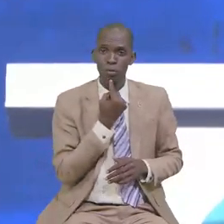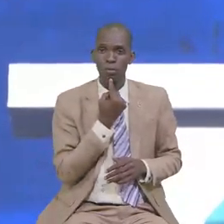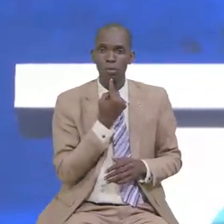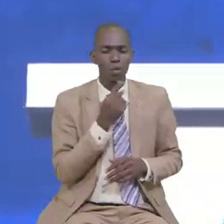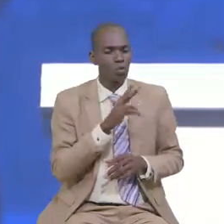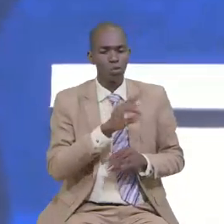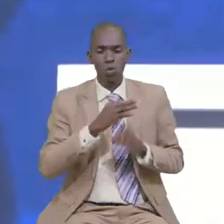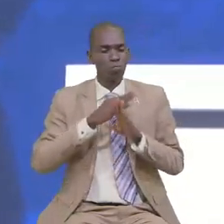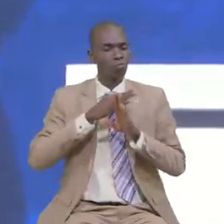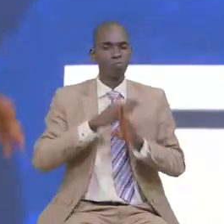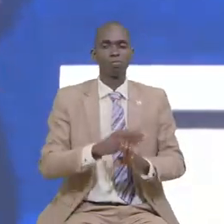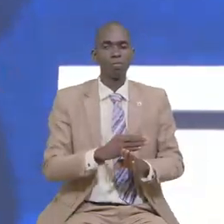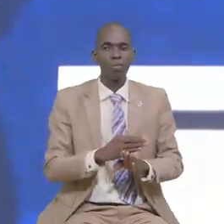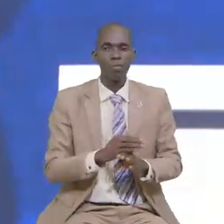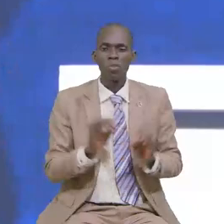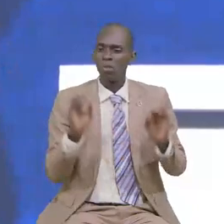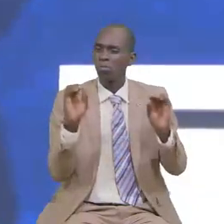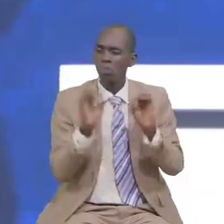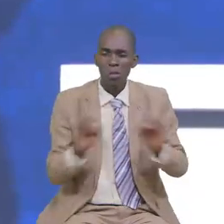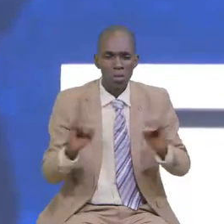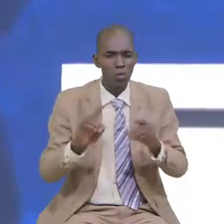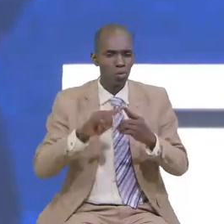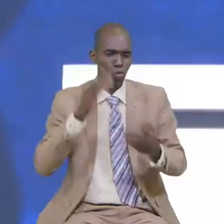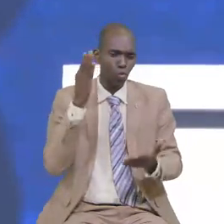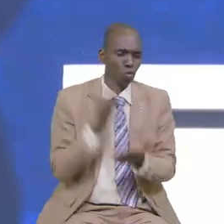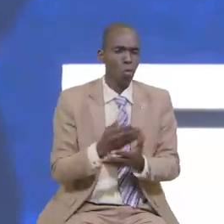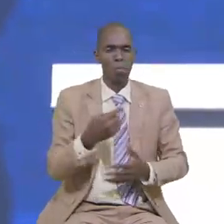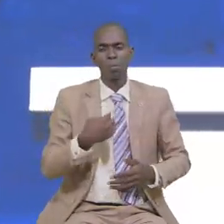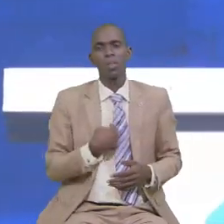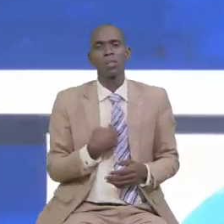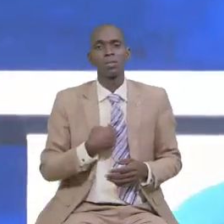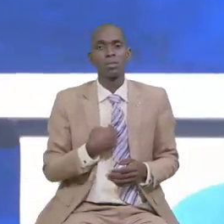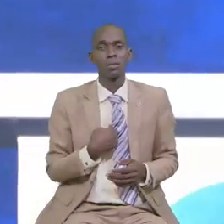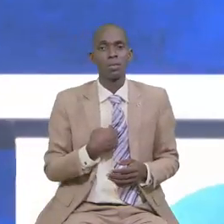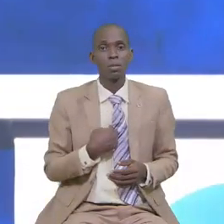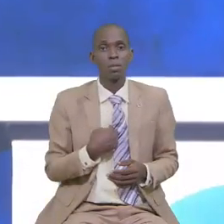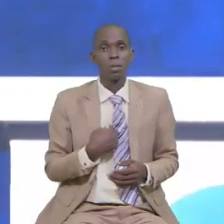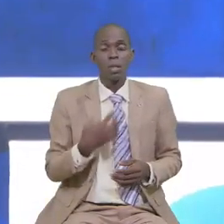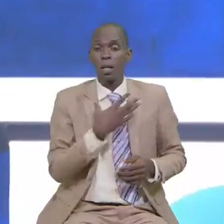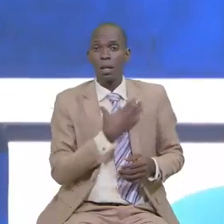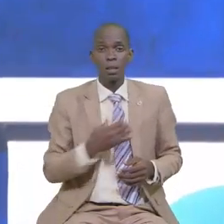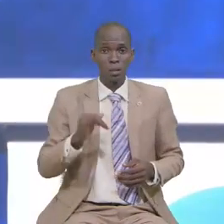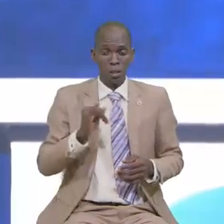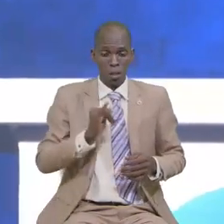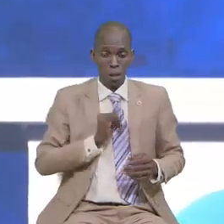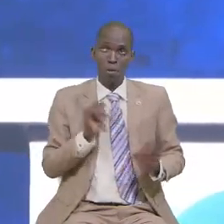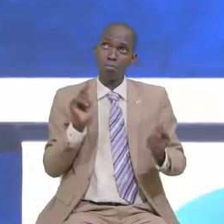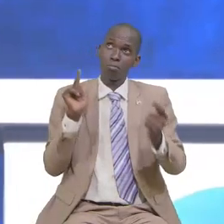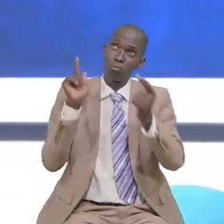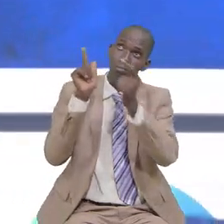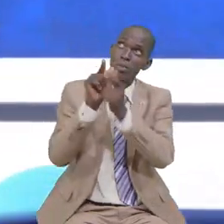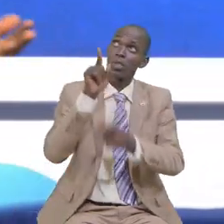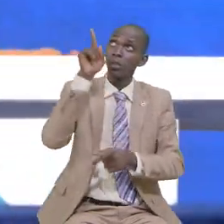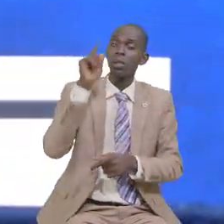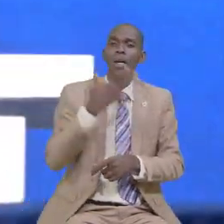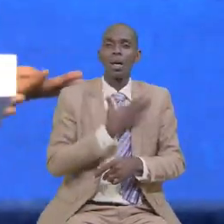hindrance. Nothing to stop me. And I get to him and I